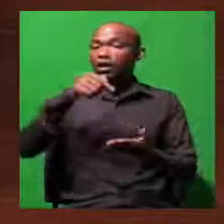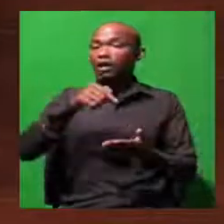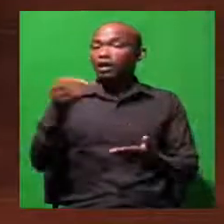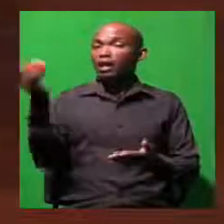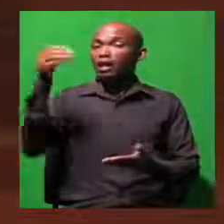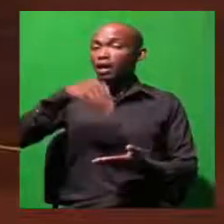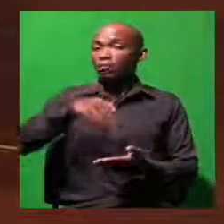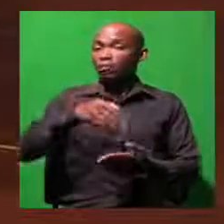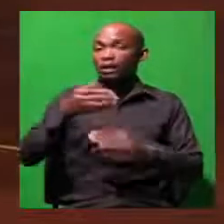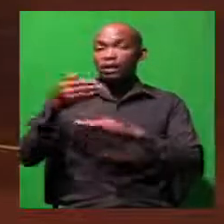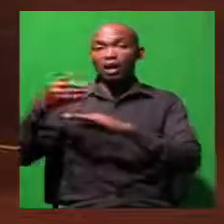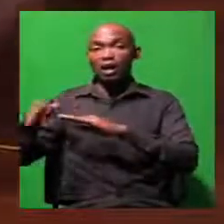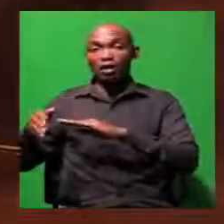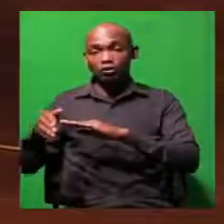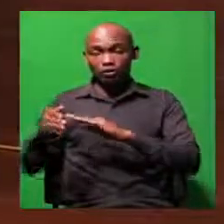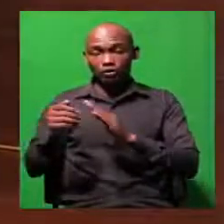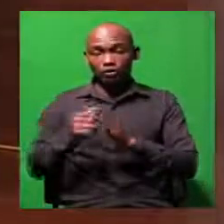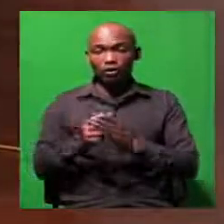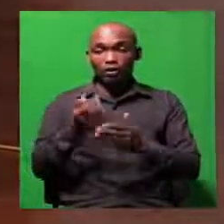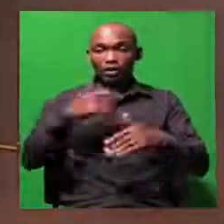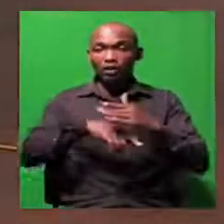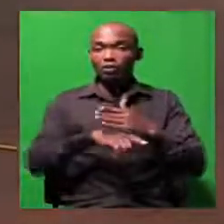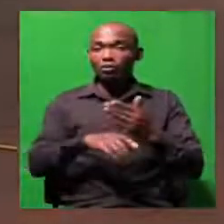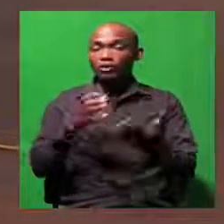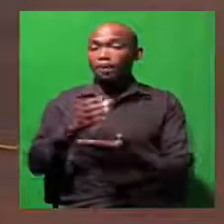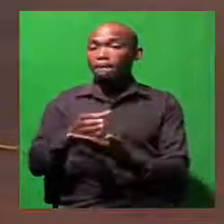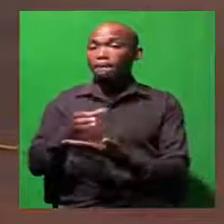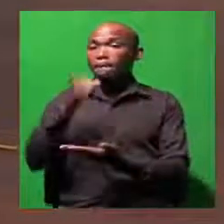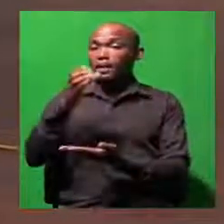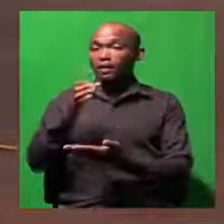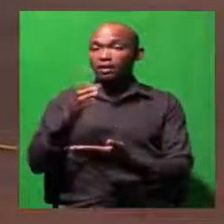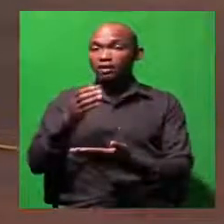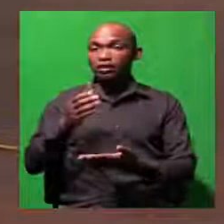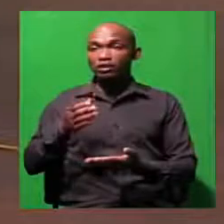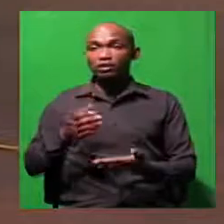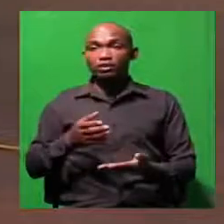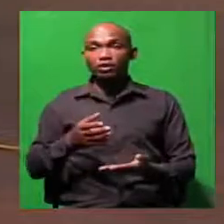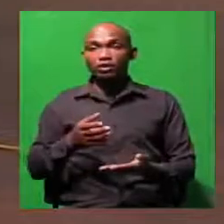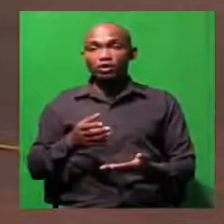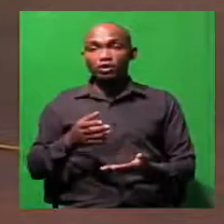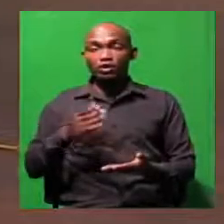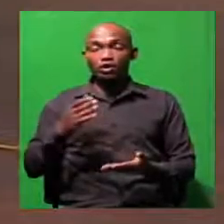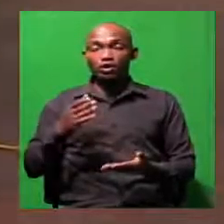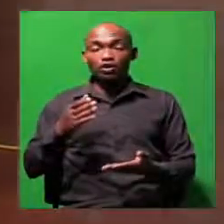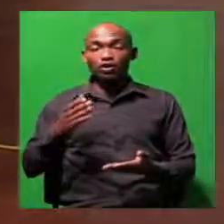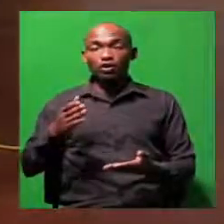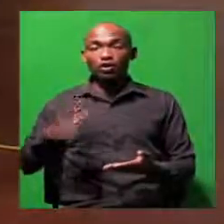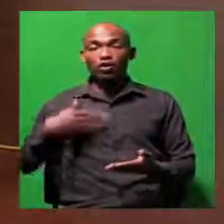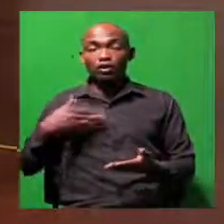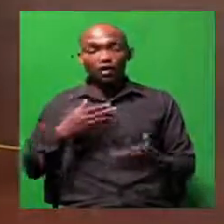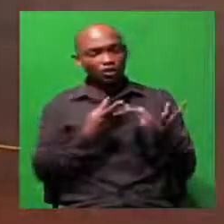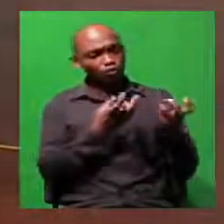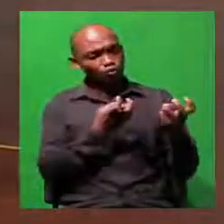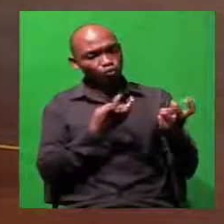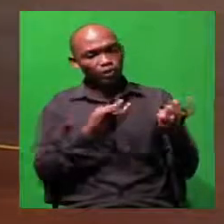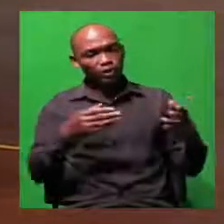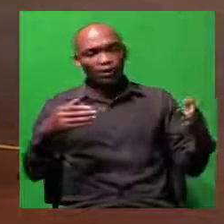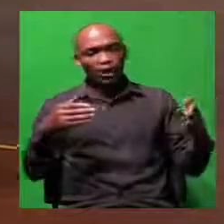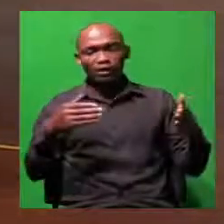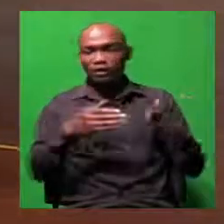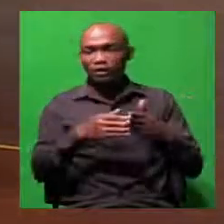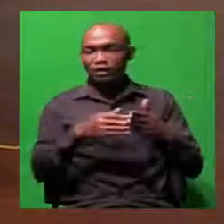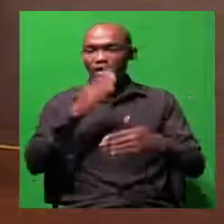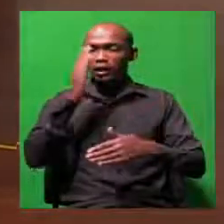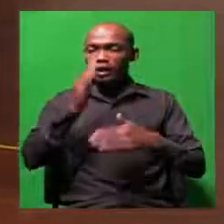coming out of the Eureka can into the beaker. So we have to wait until the